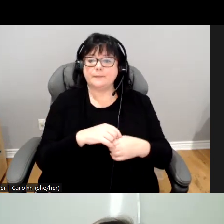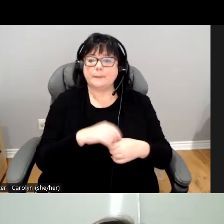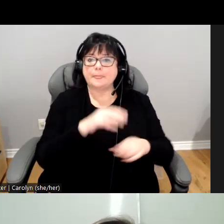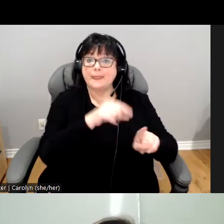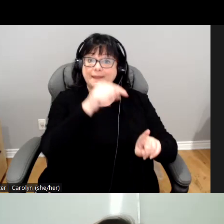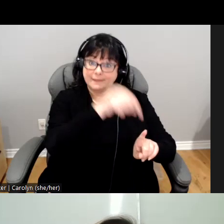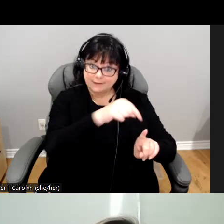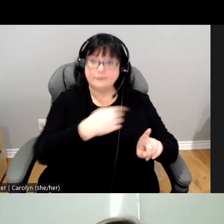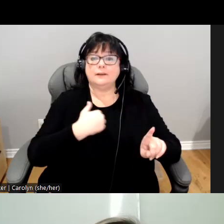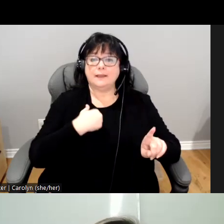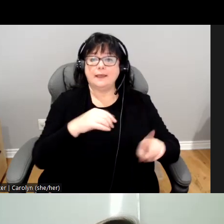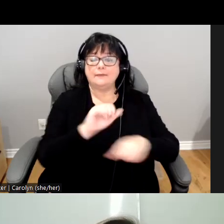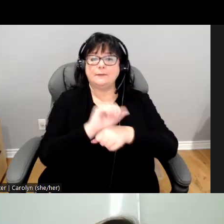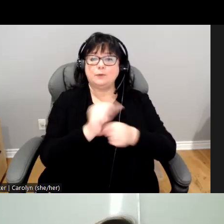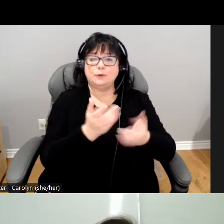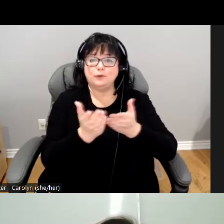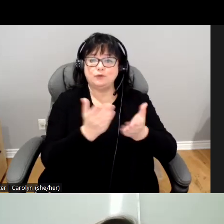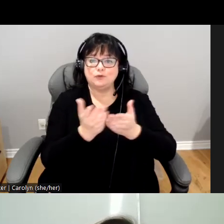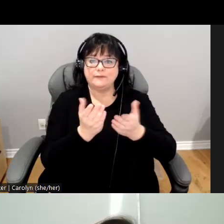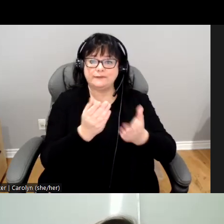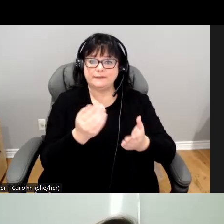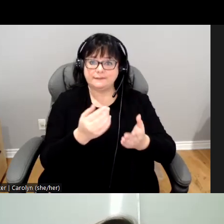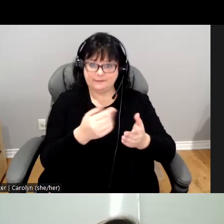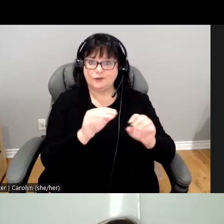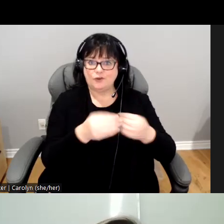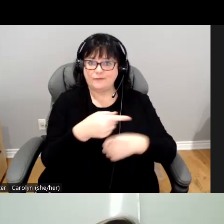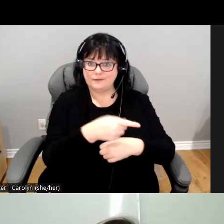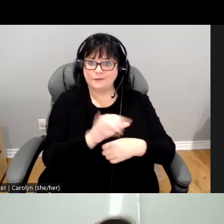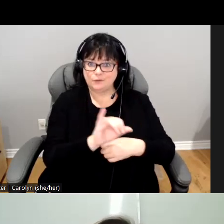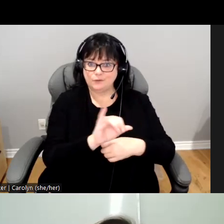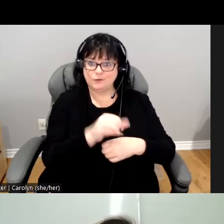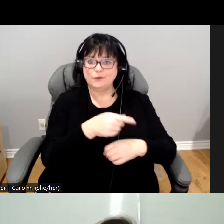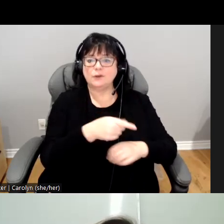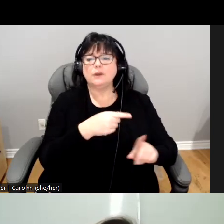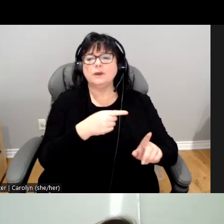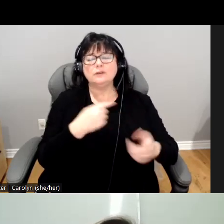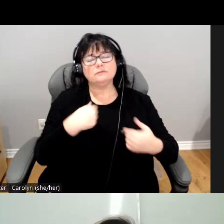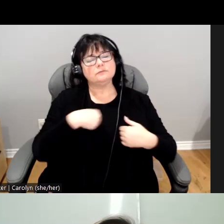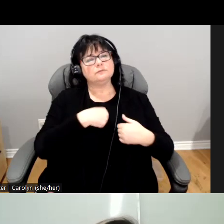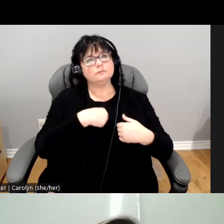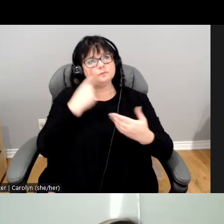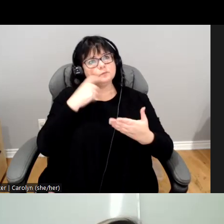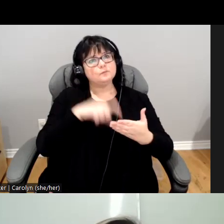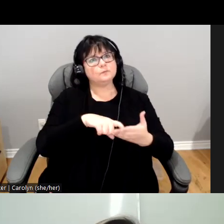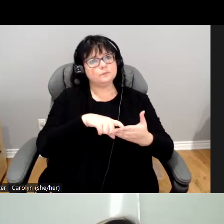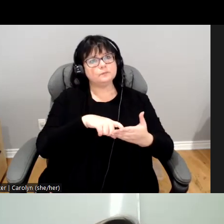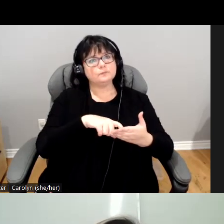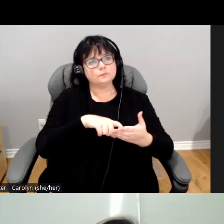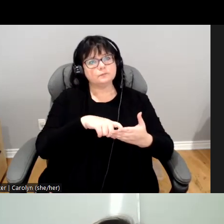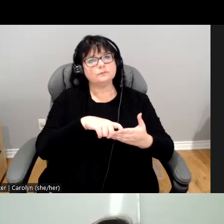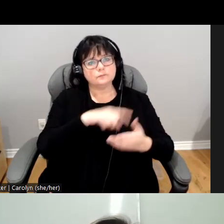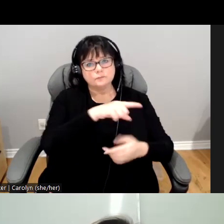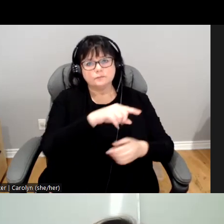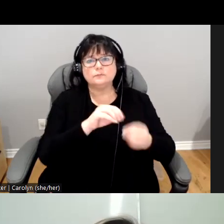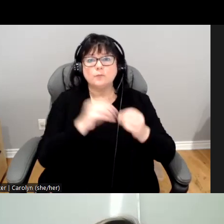employment services at that site. So we found that is just works better